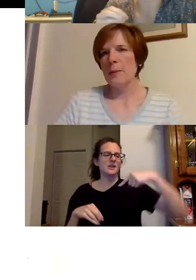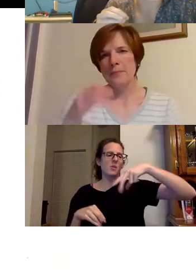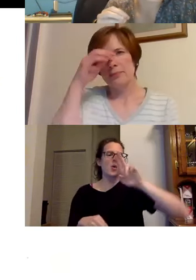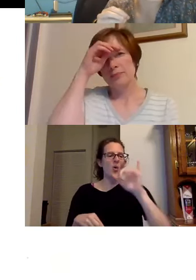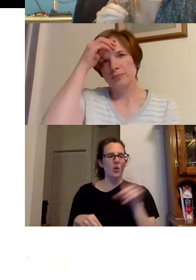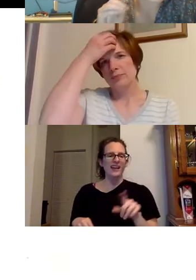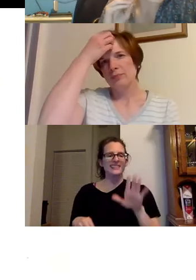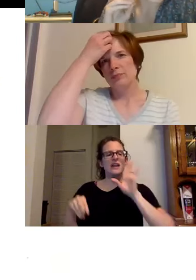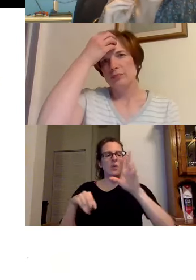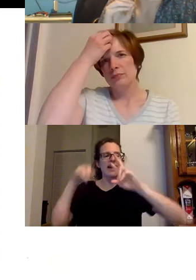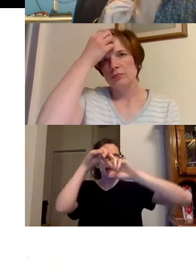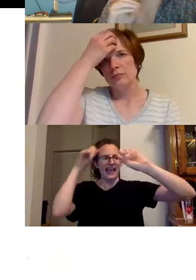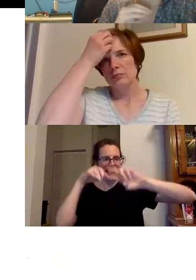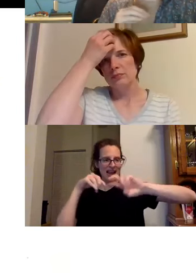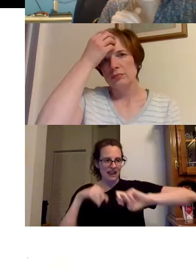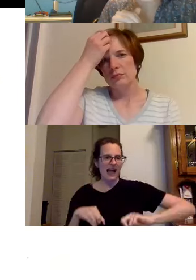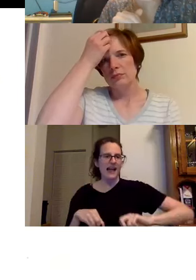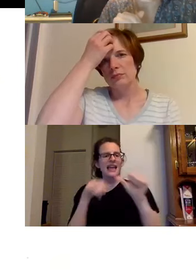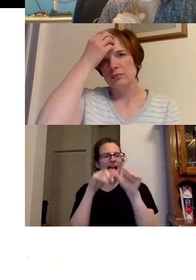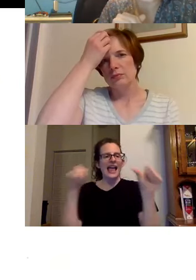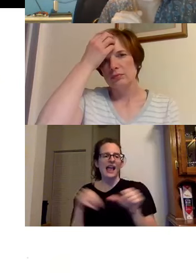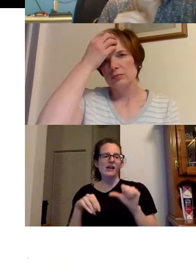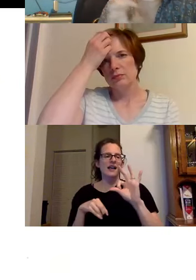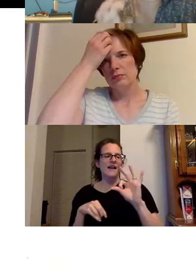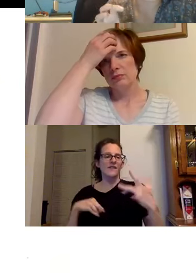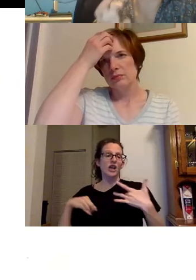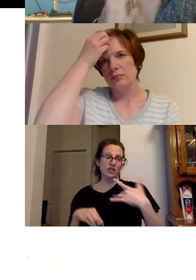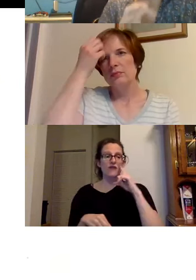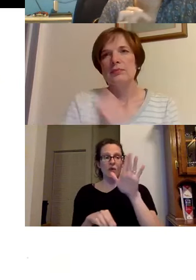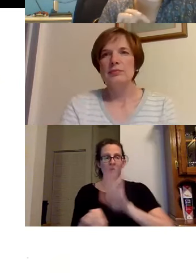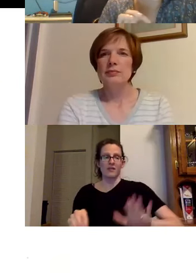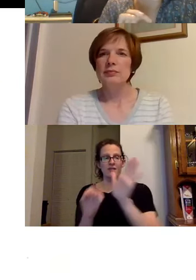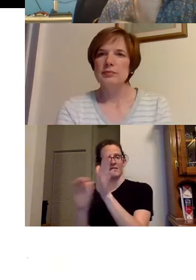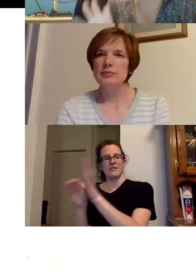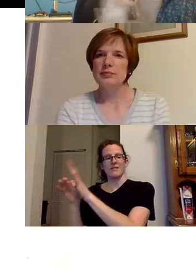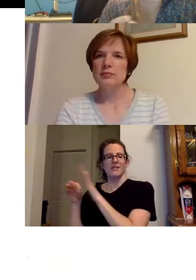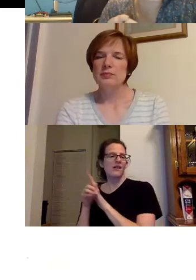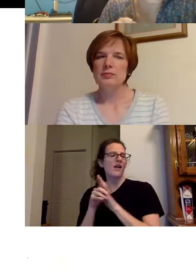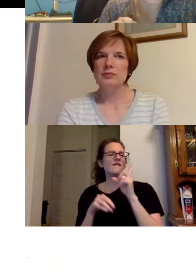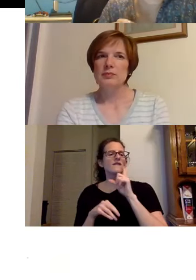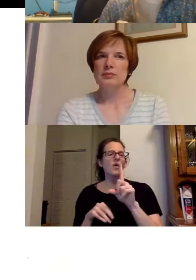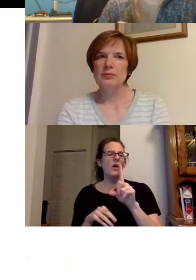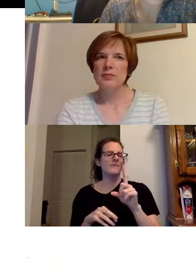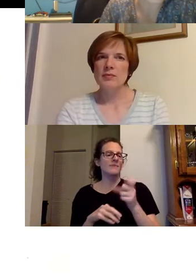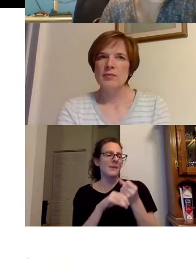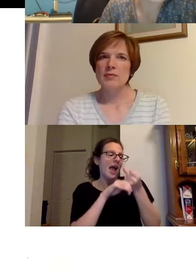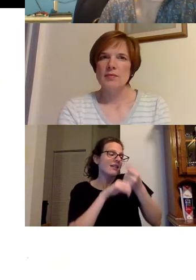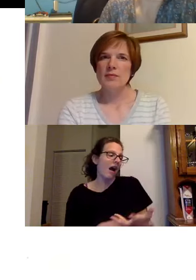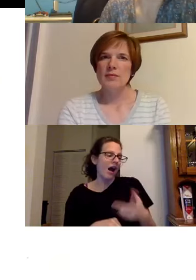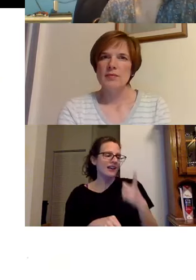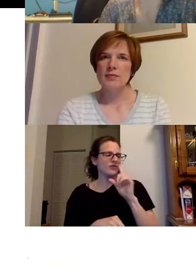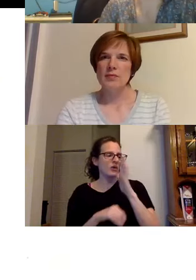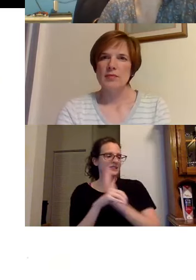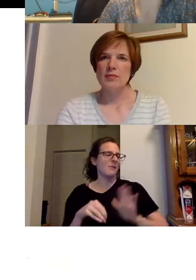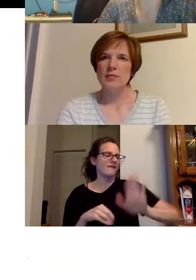can analyze areas of concern, zero in on root causes of issues that you may be having,